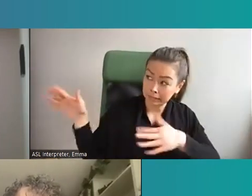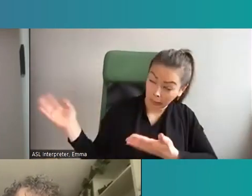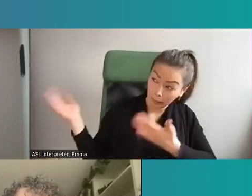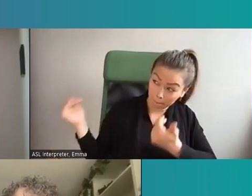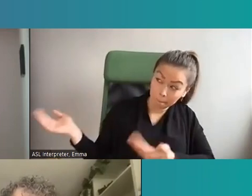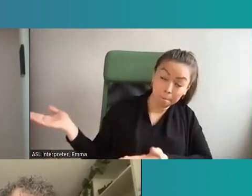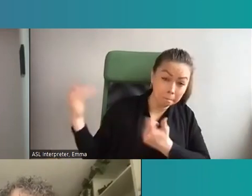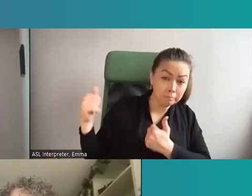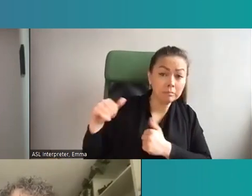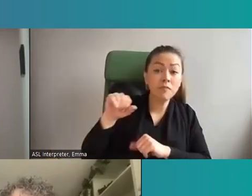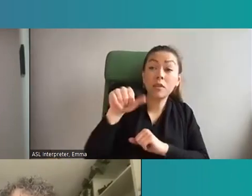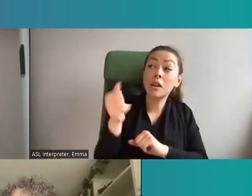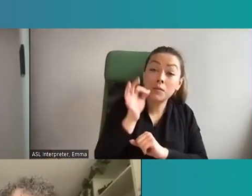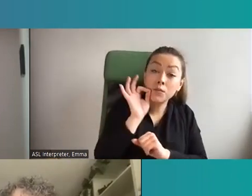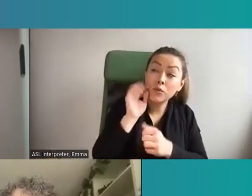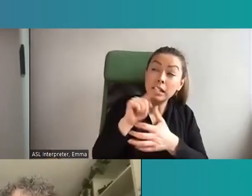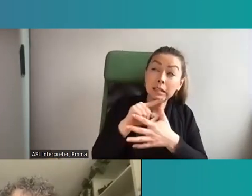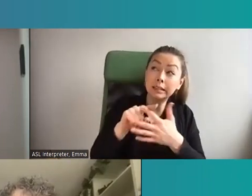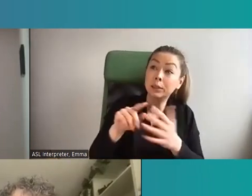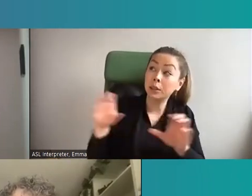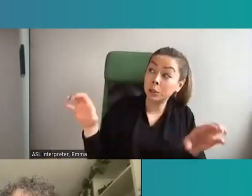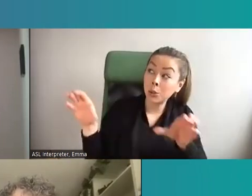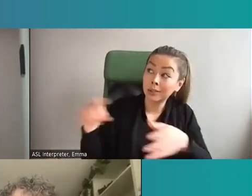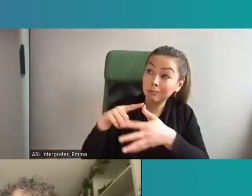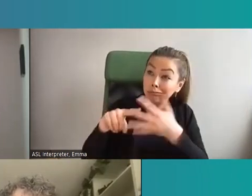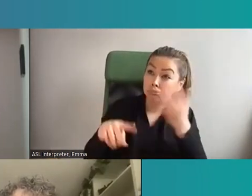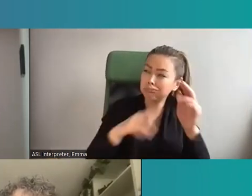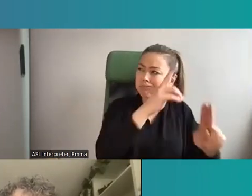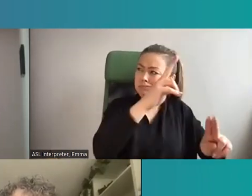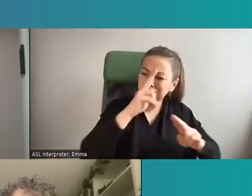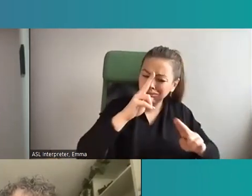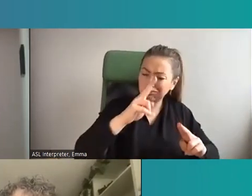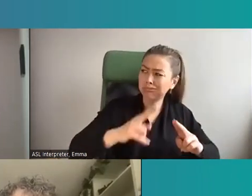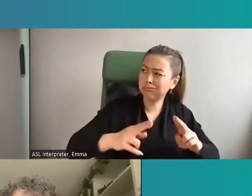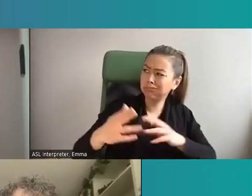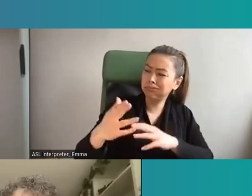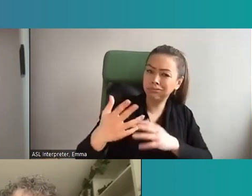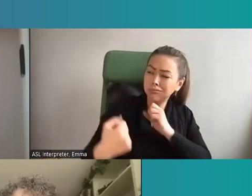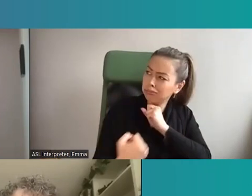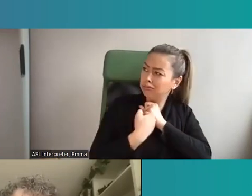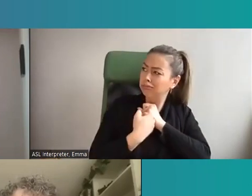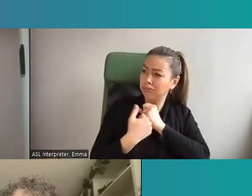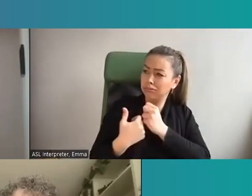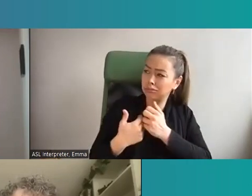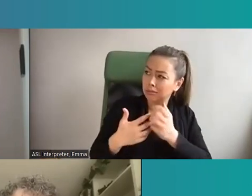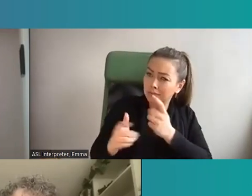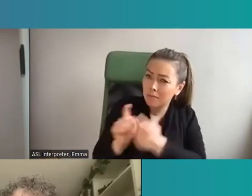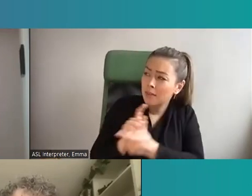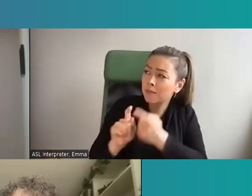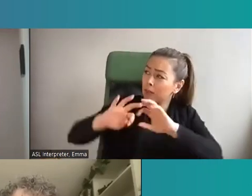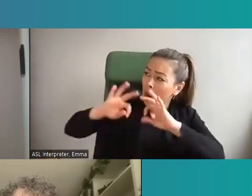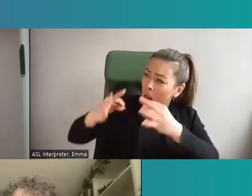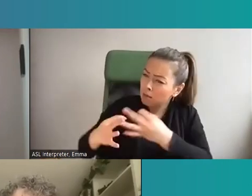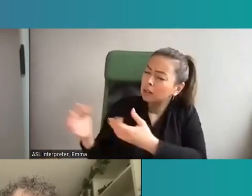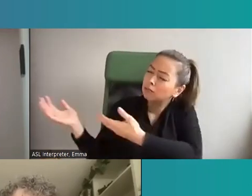human beings did for me. They celebrated me and honored me and brought me into their families. We met families, we met